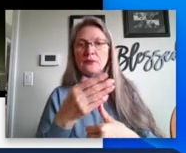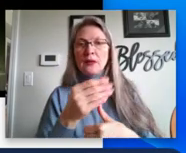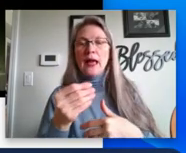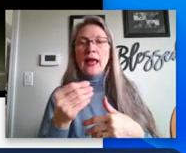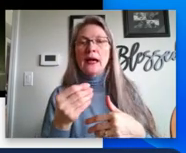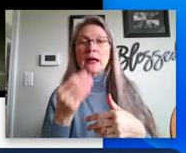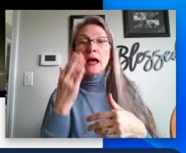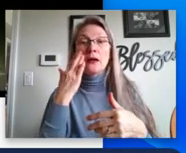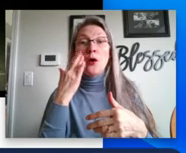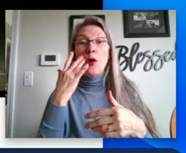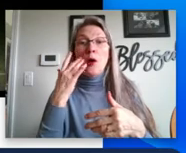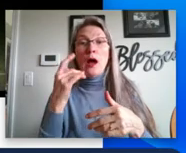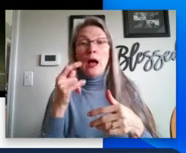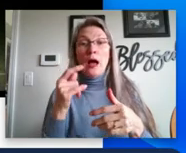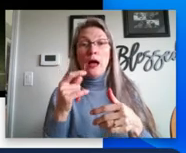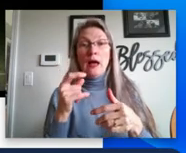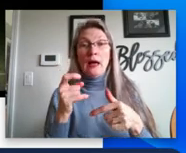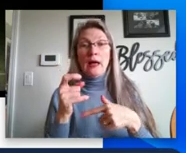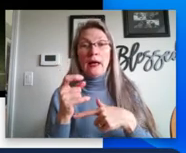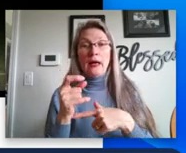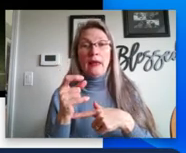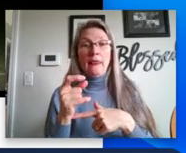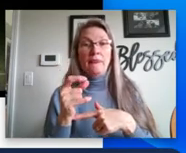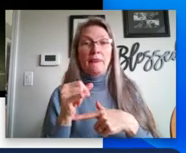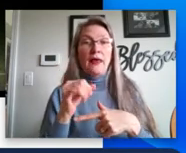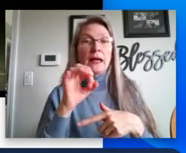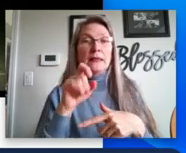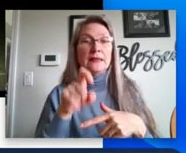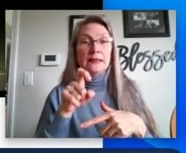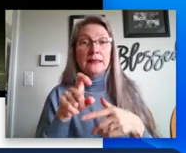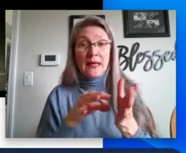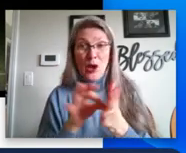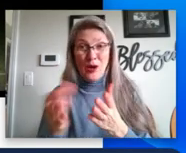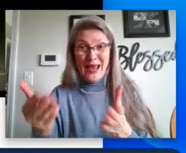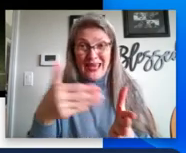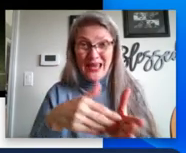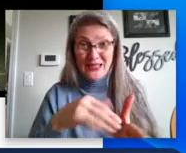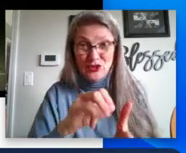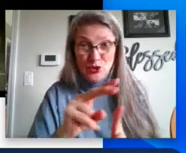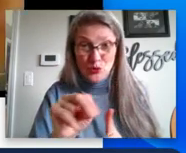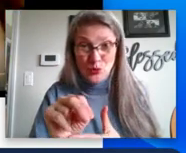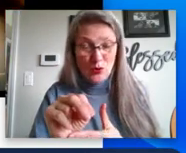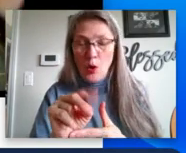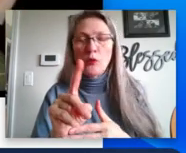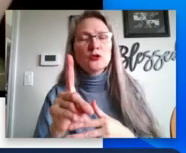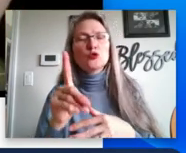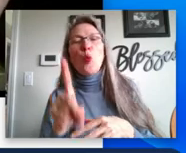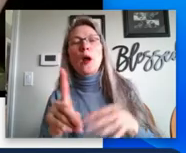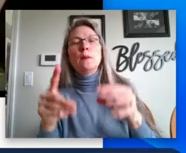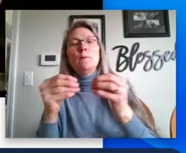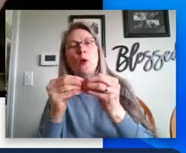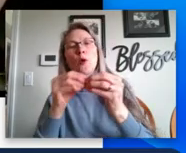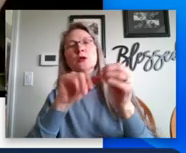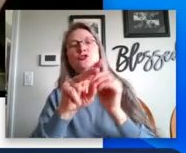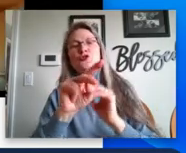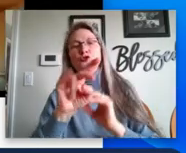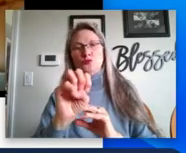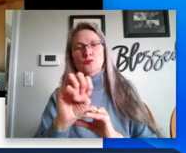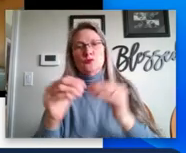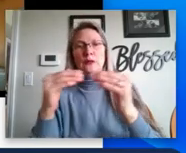even need to count June because if I know that there's 6 in May, there's 1 more in June, making it